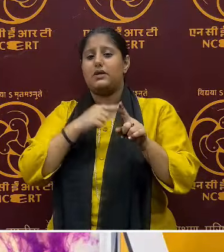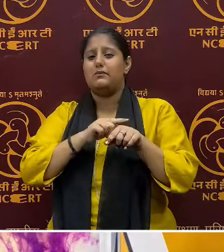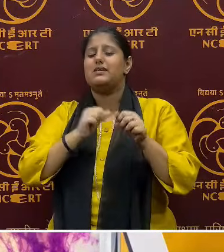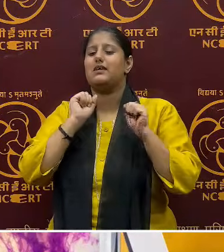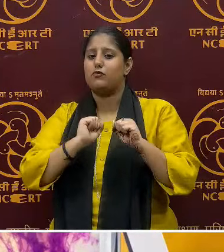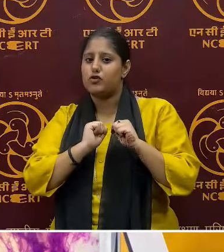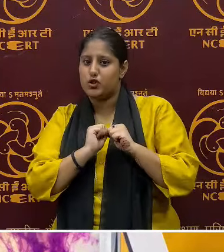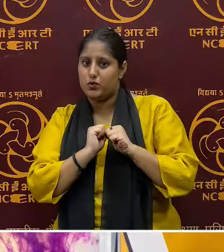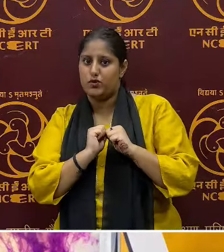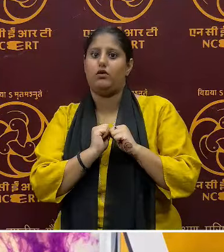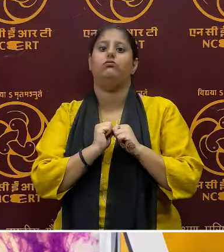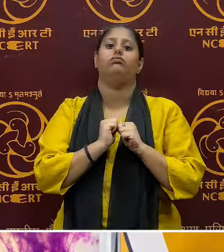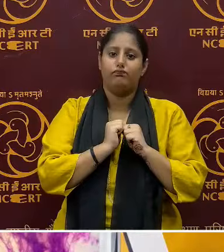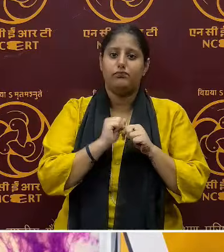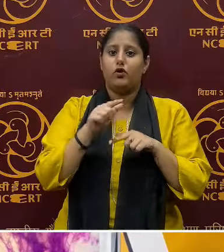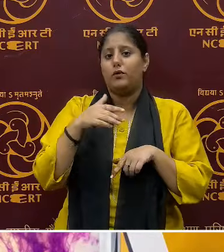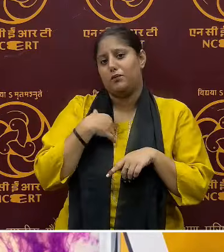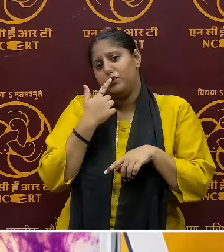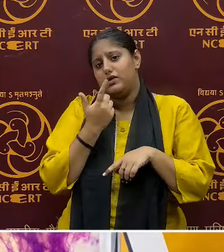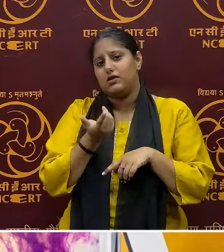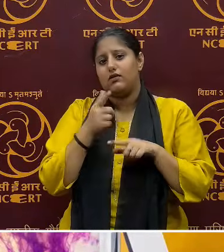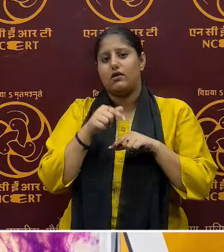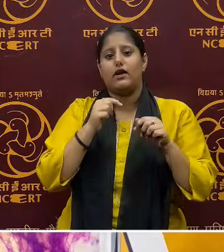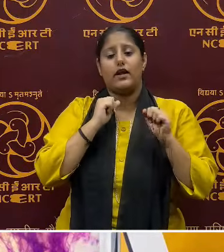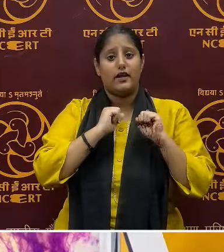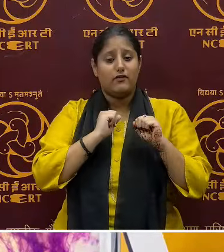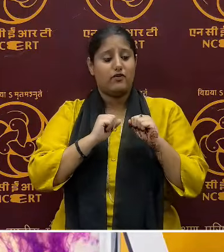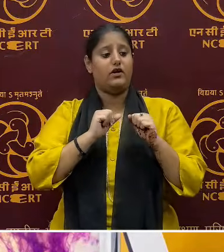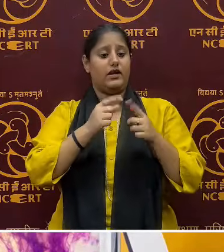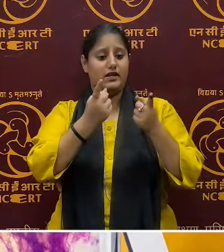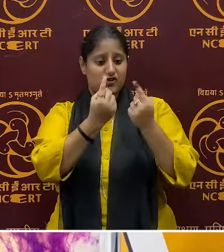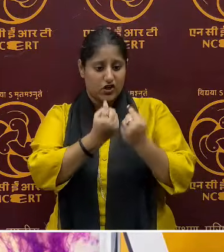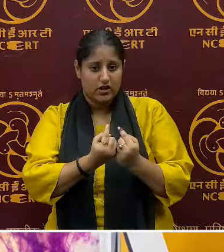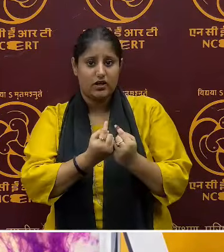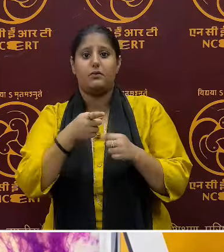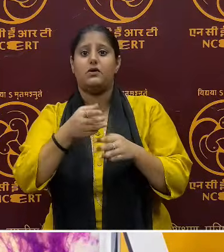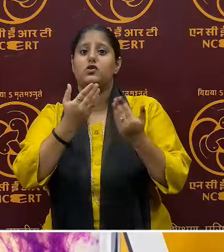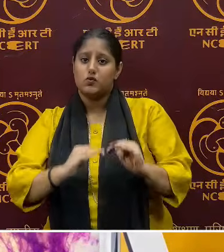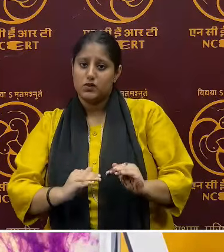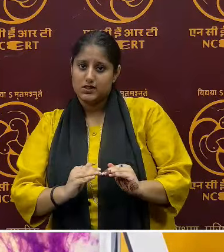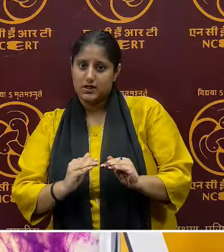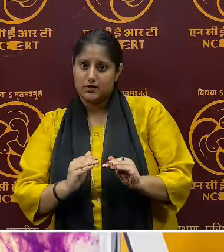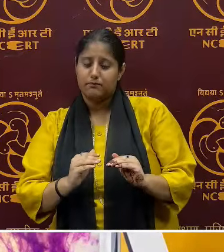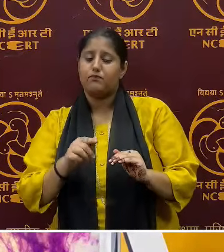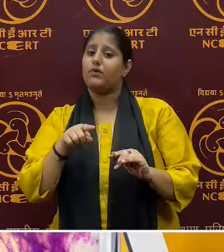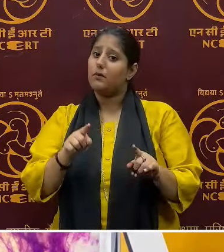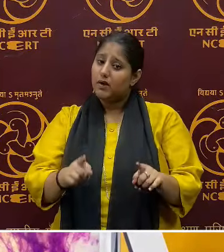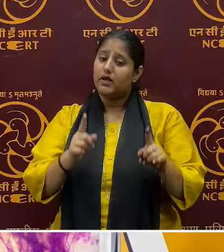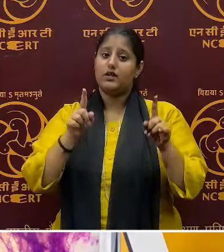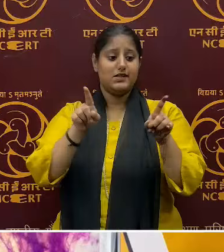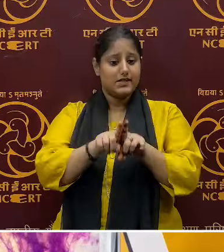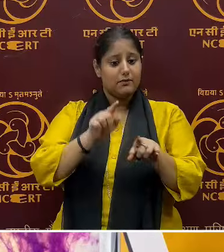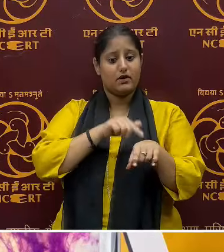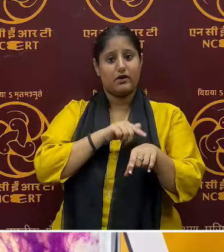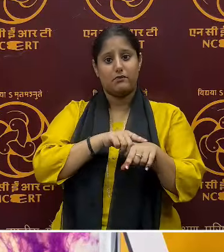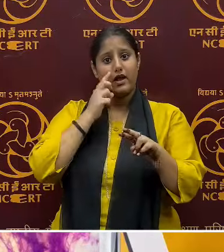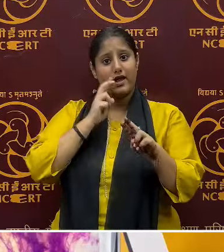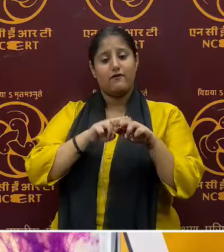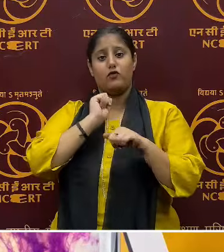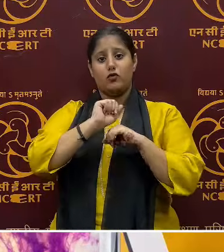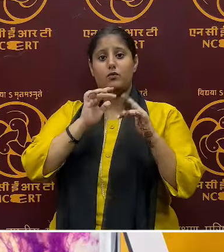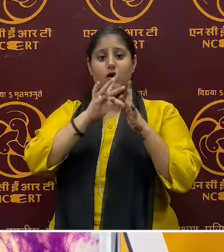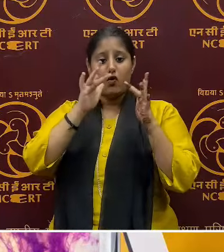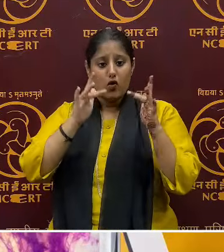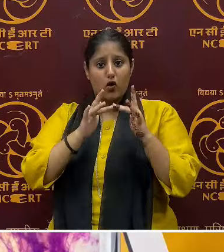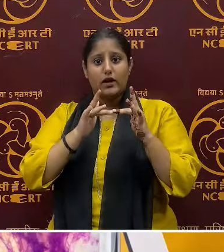and we can say that difficult for analysis also to the students. But at the same time, if we provide the